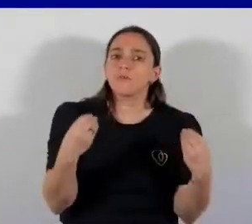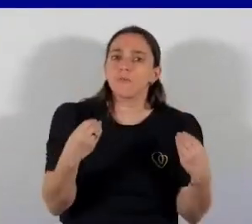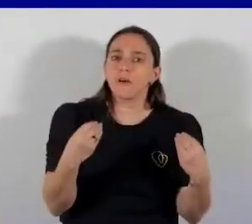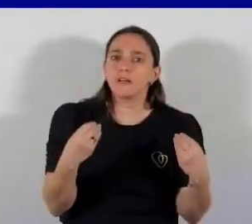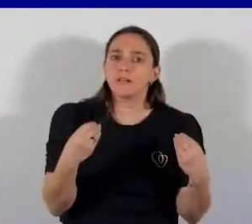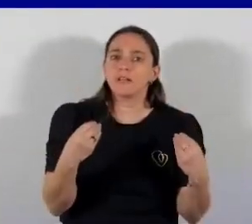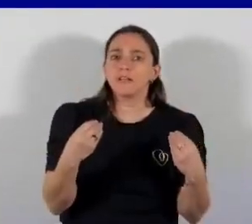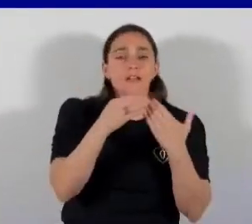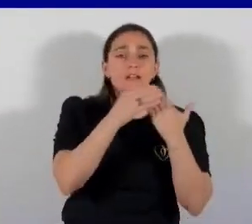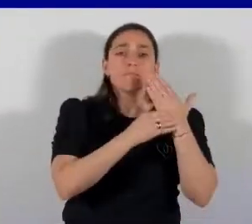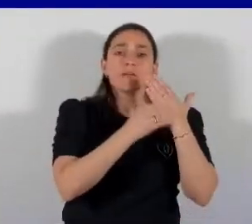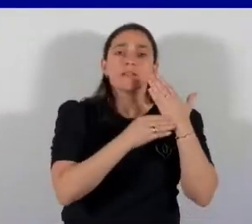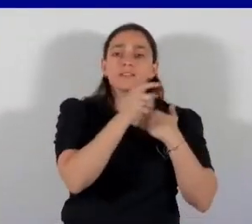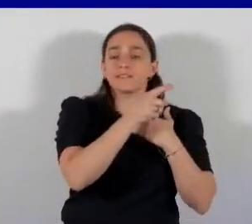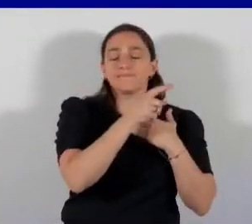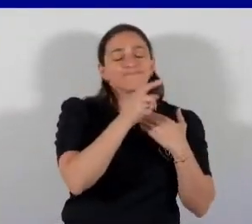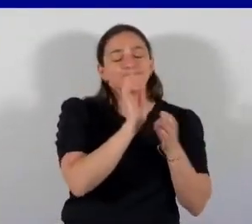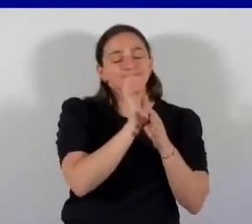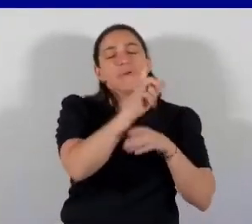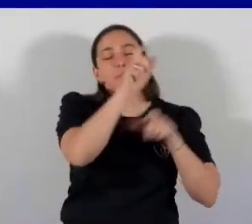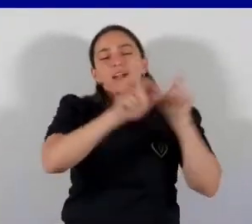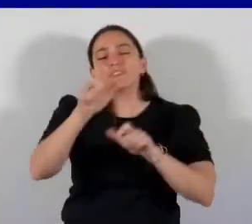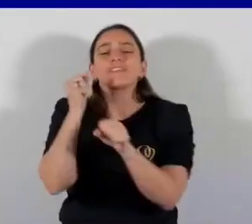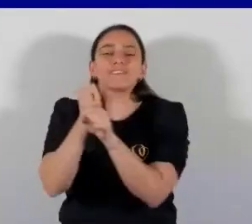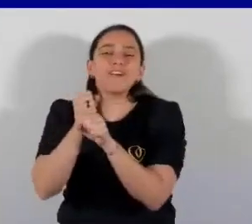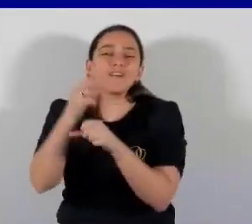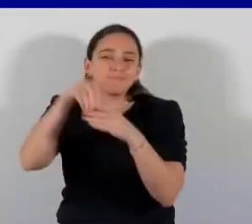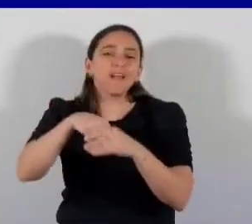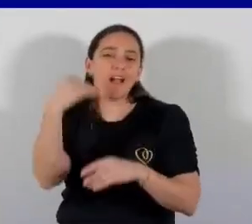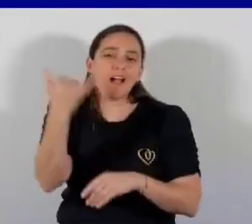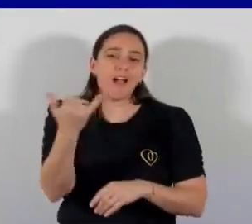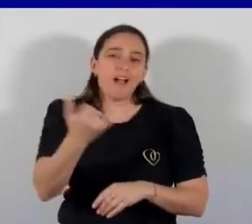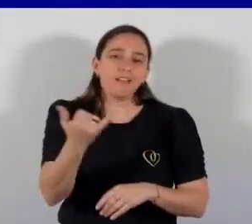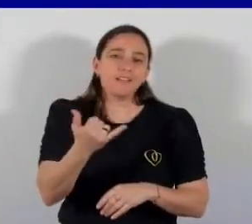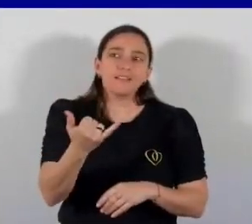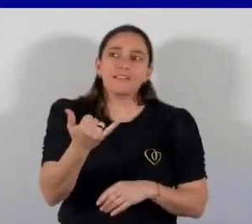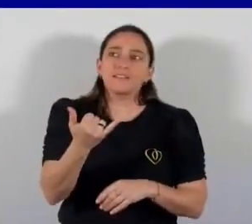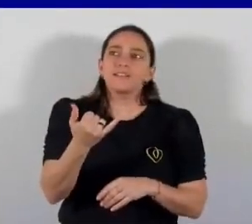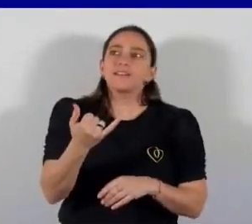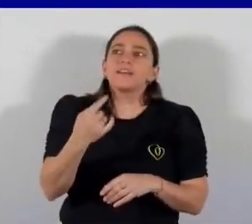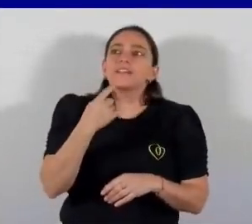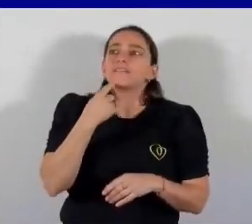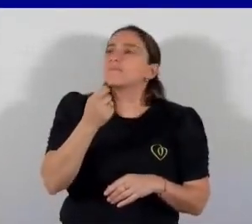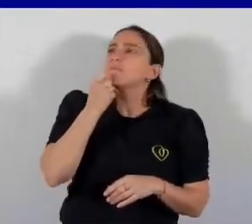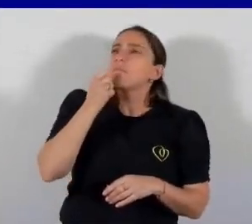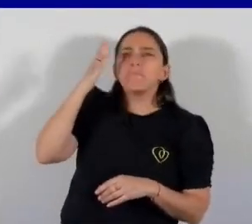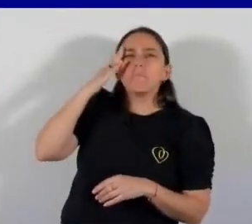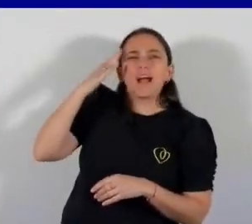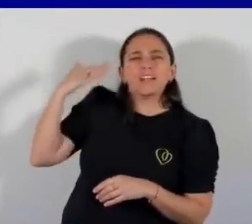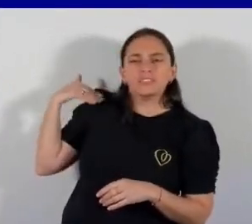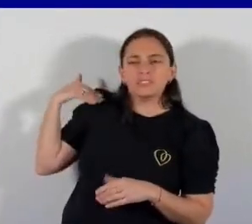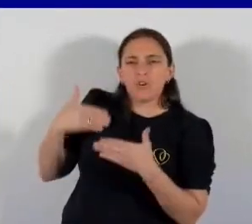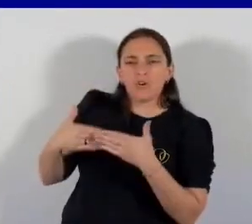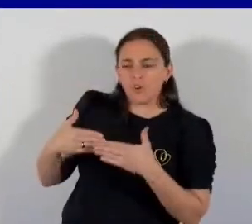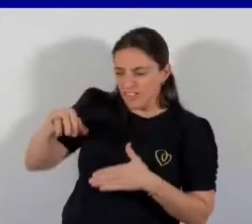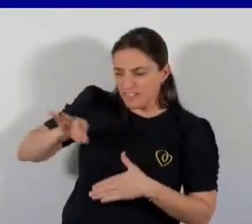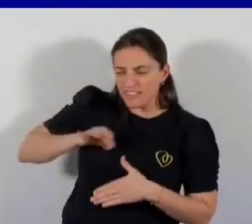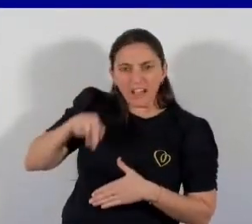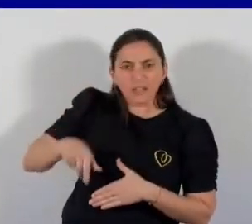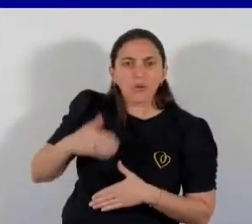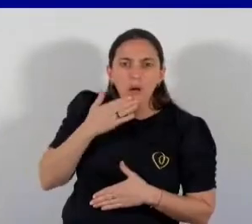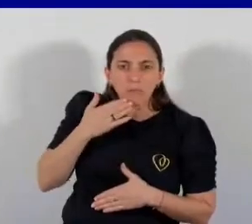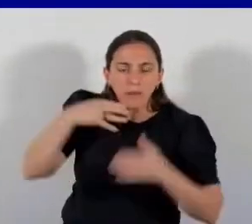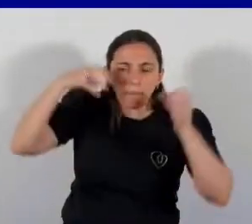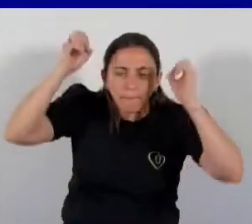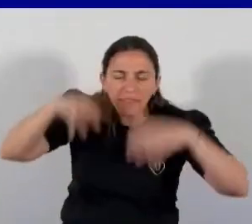nuestro Ministerio de Capital Humano. is our Ministry of Human Capital. Apareció en The Ministry of Human Capital did not appear in March or April